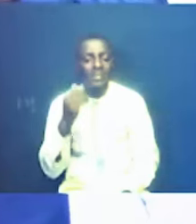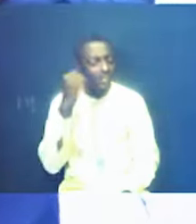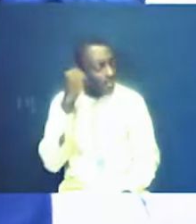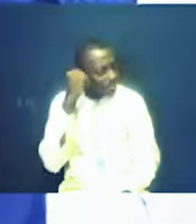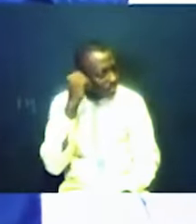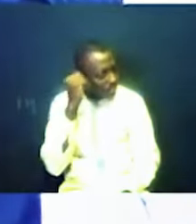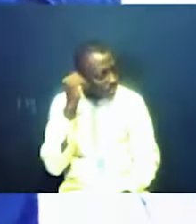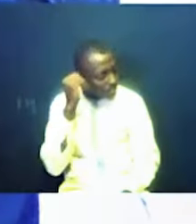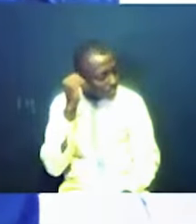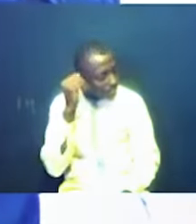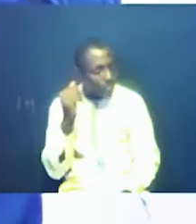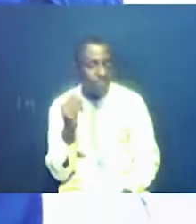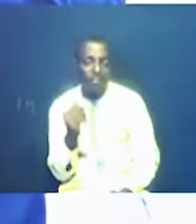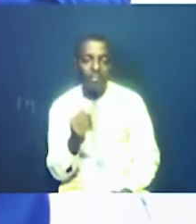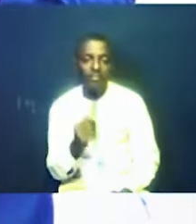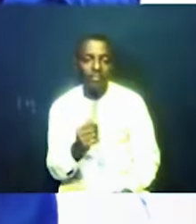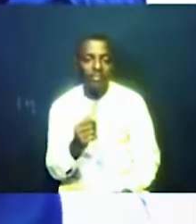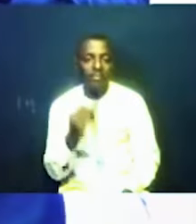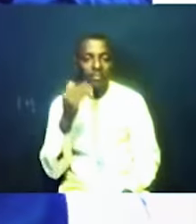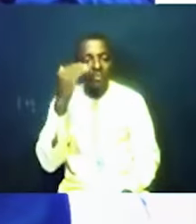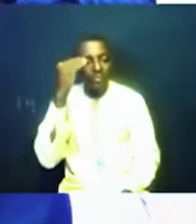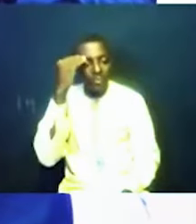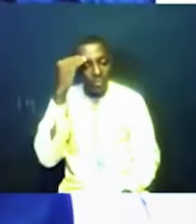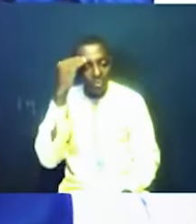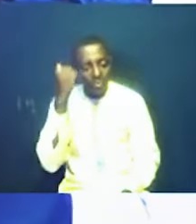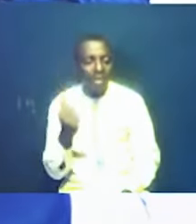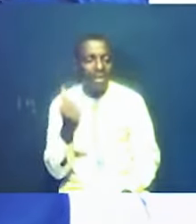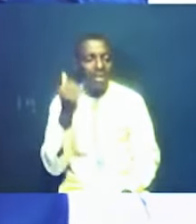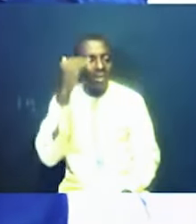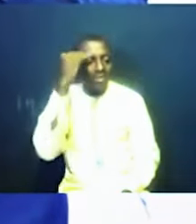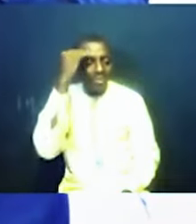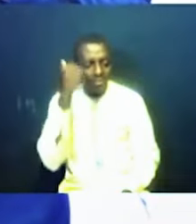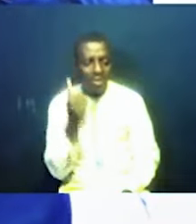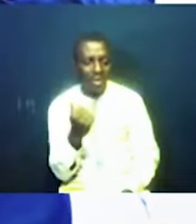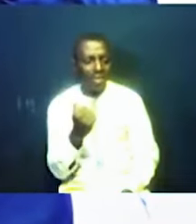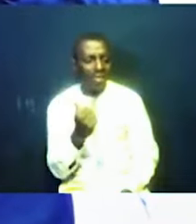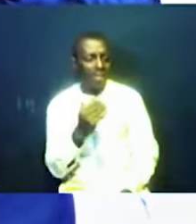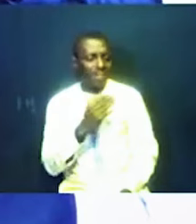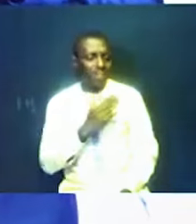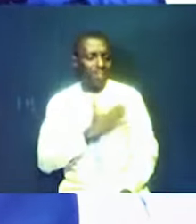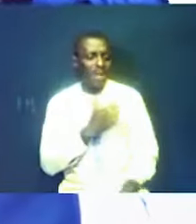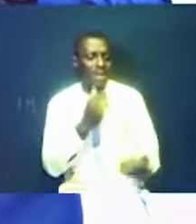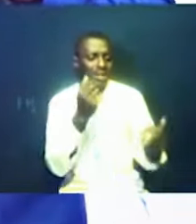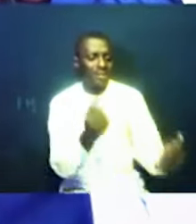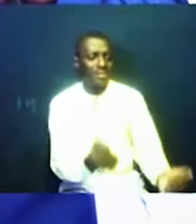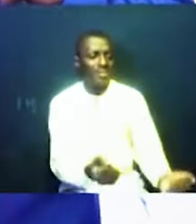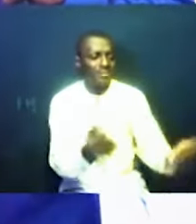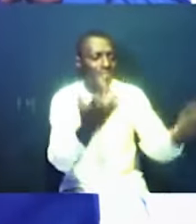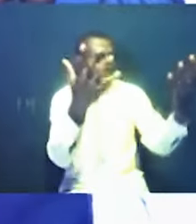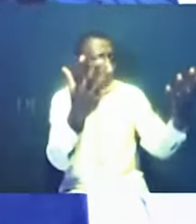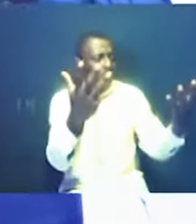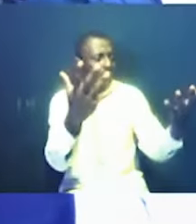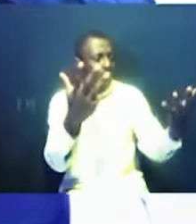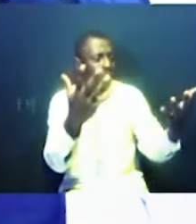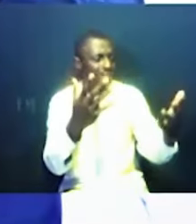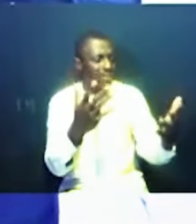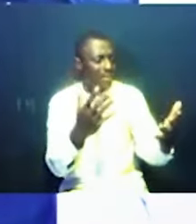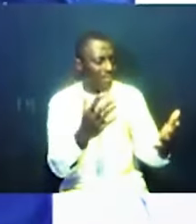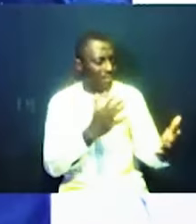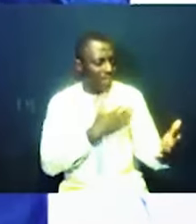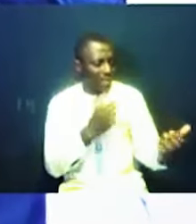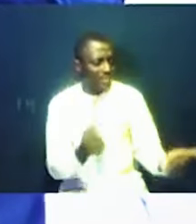sacrifice and offering that I prescribe for my dwelling? Why do you honor your sons more than